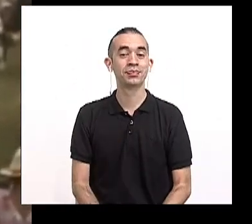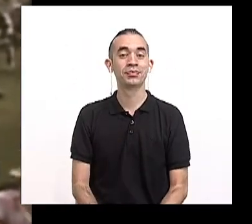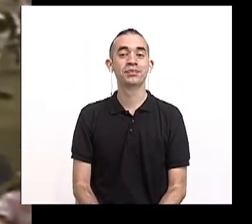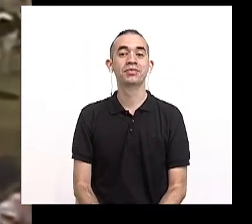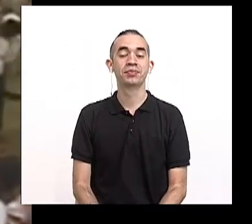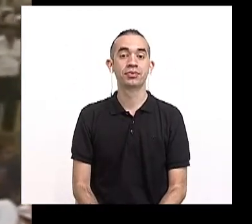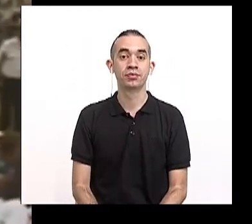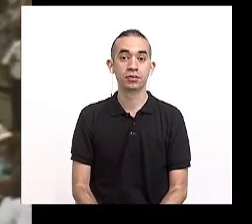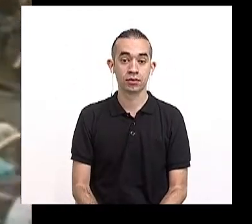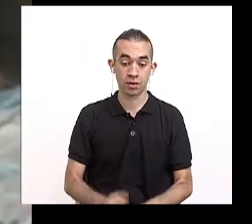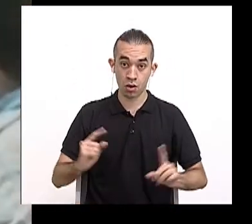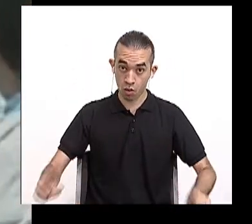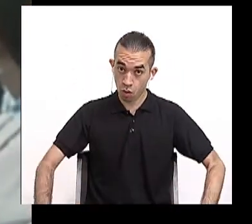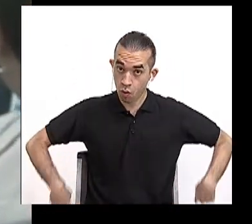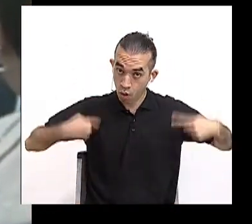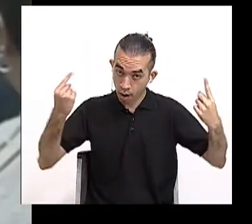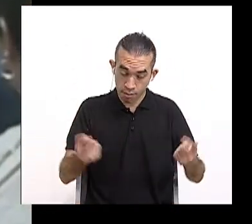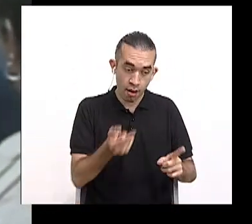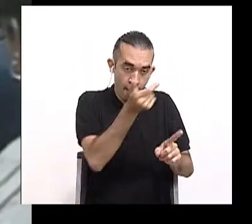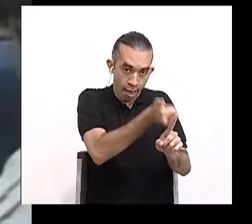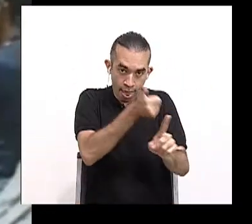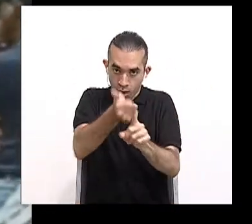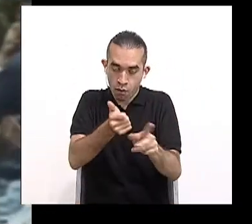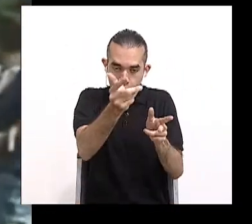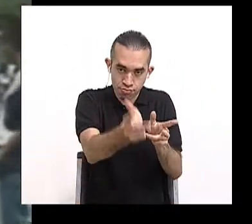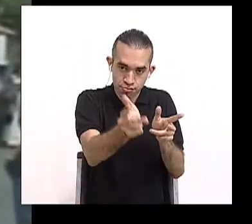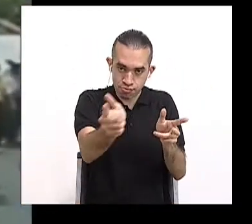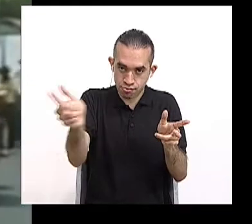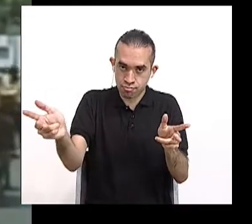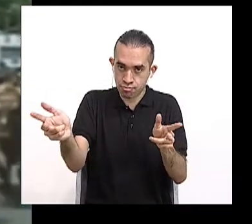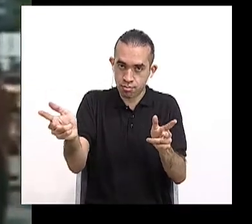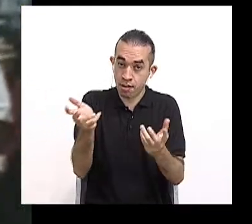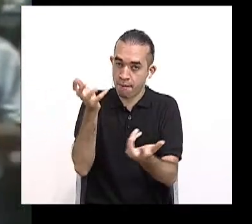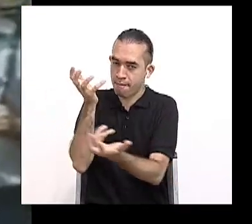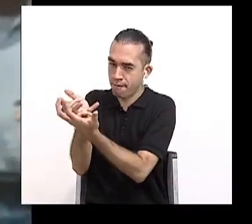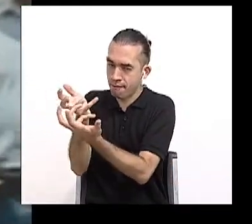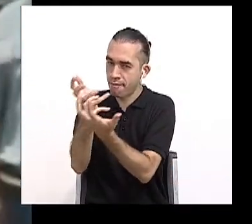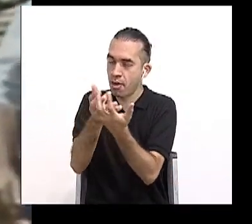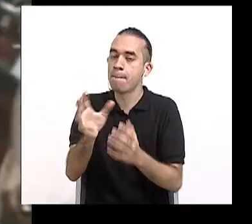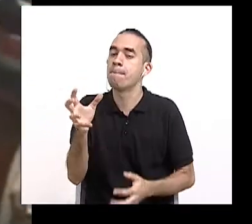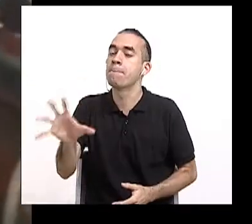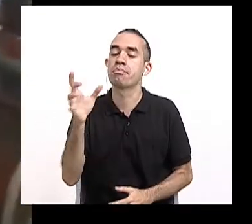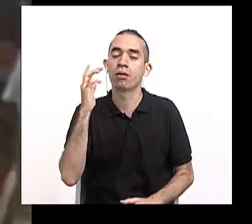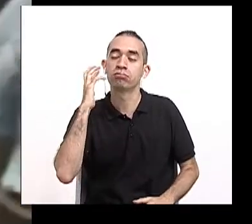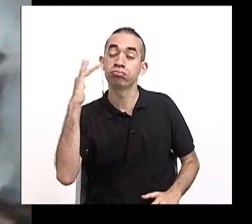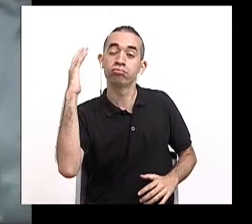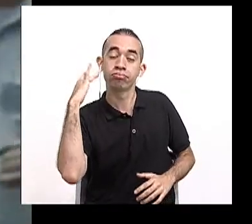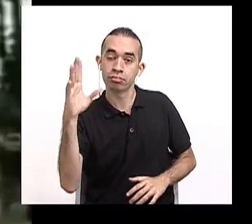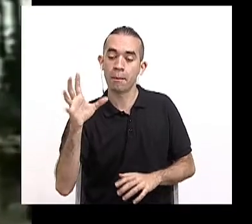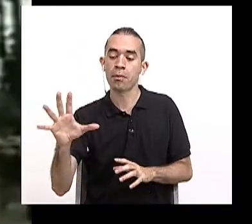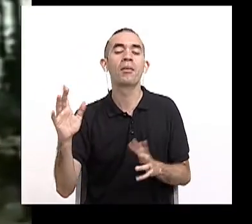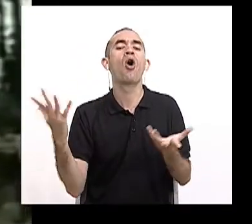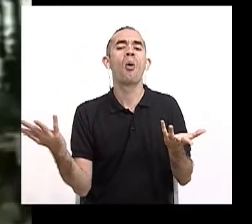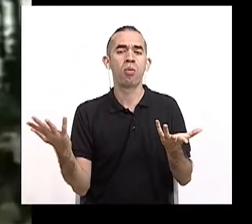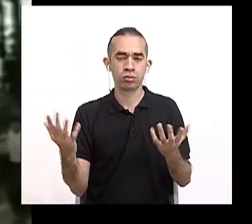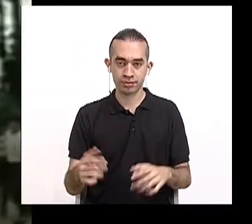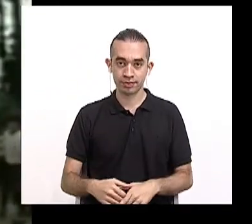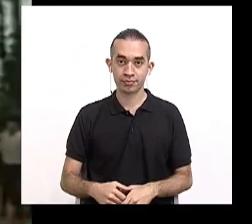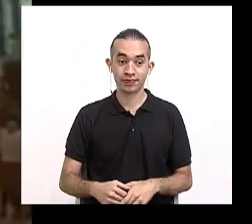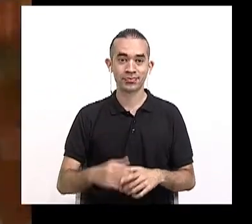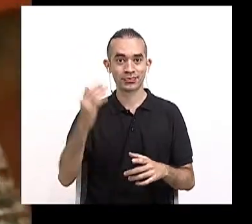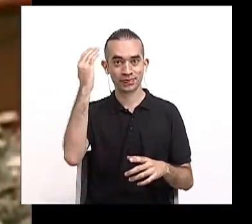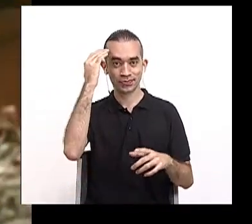Each ox cart was designed to make its own song, a unique chime produced by a metal ring striking the